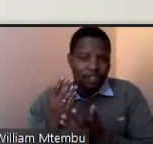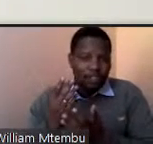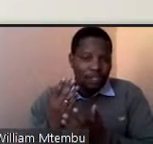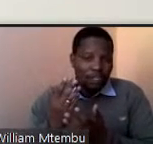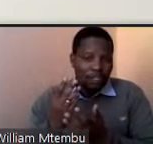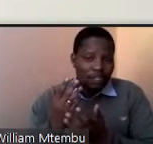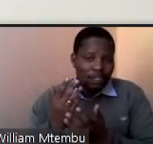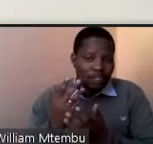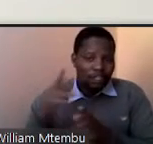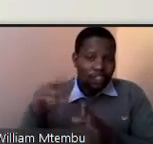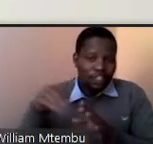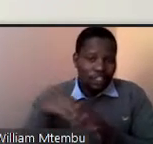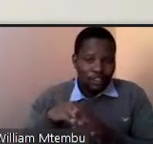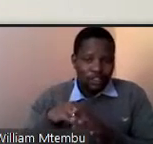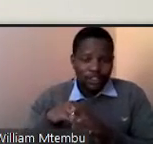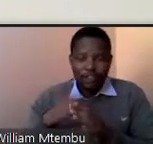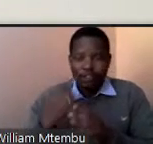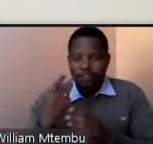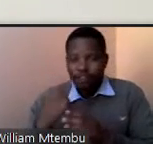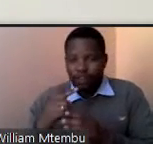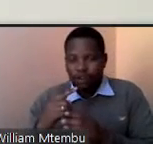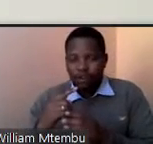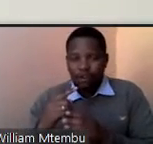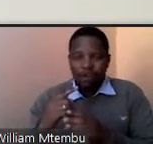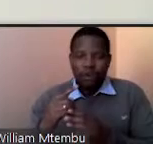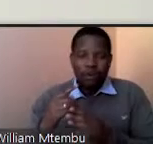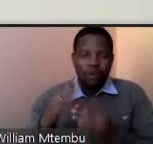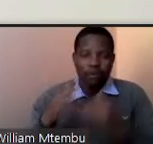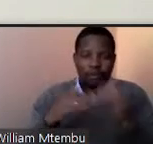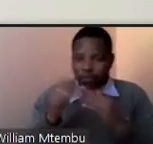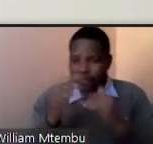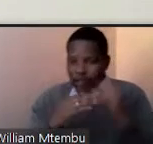inclusive of capacity building, so that